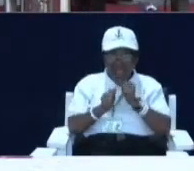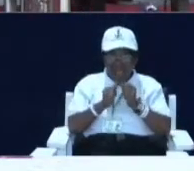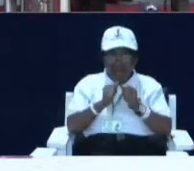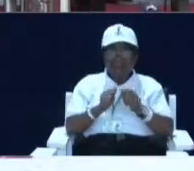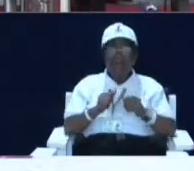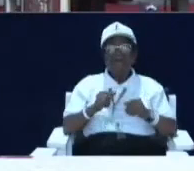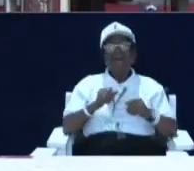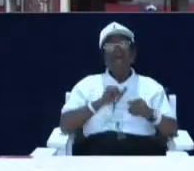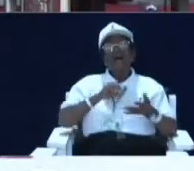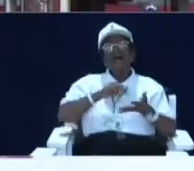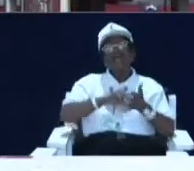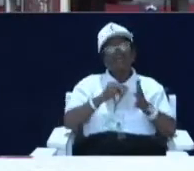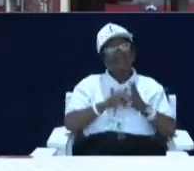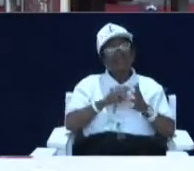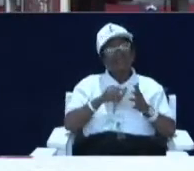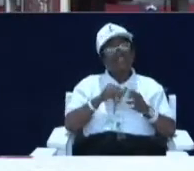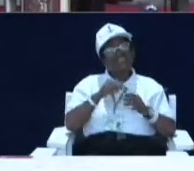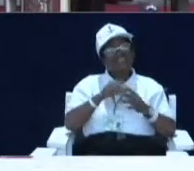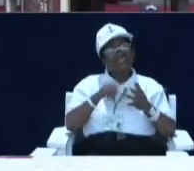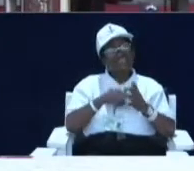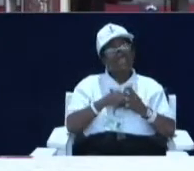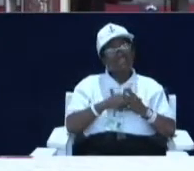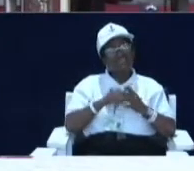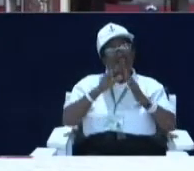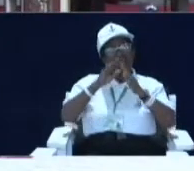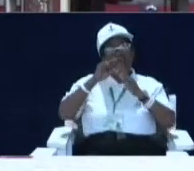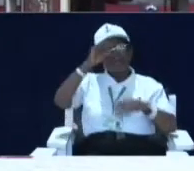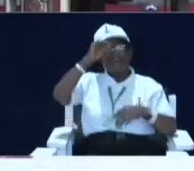I mean, in this man's house,